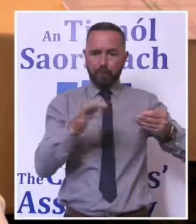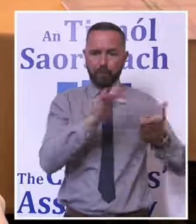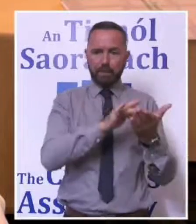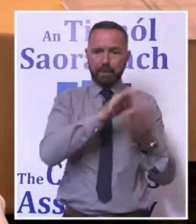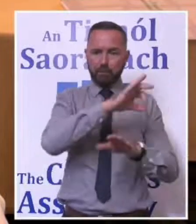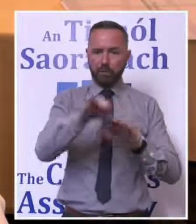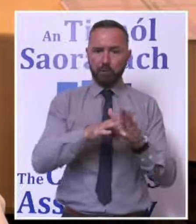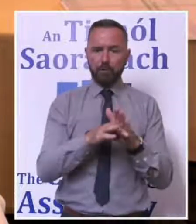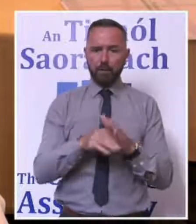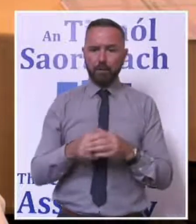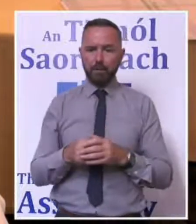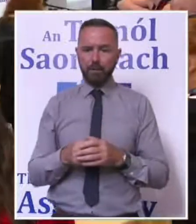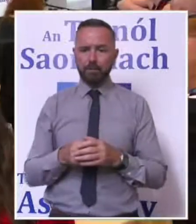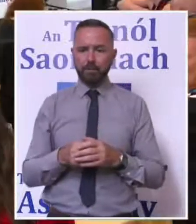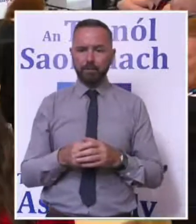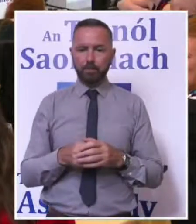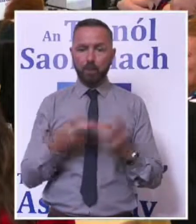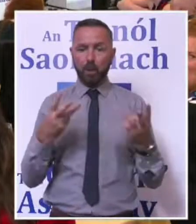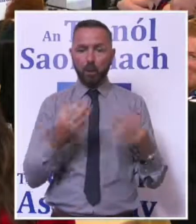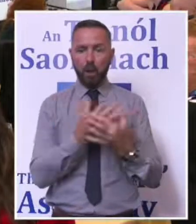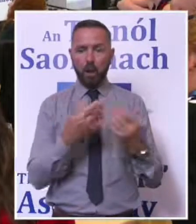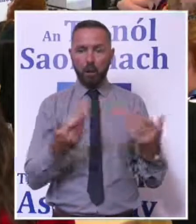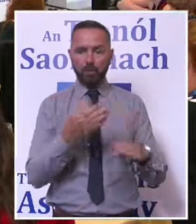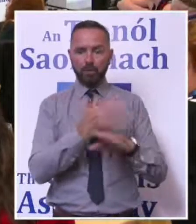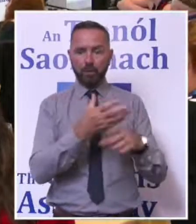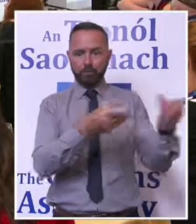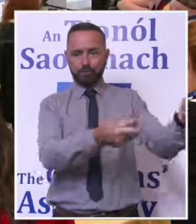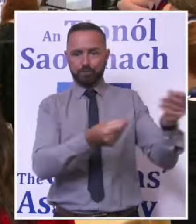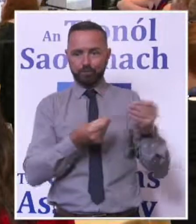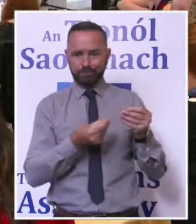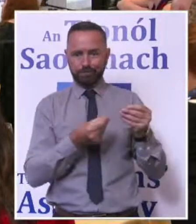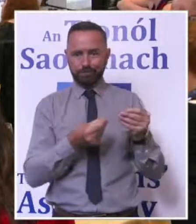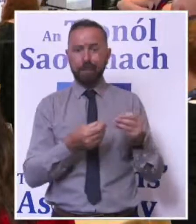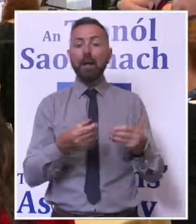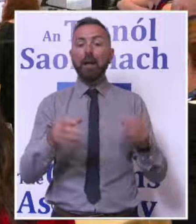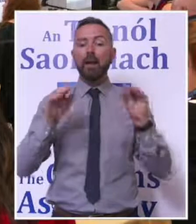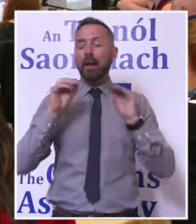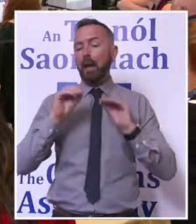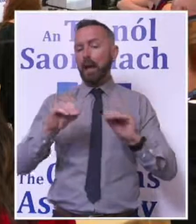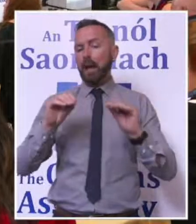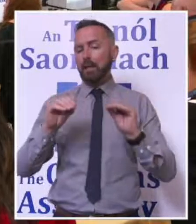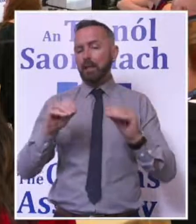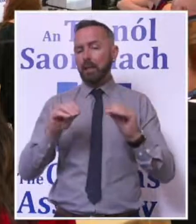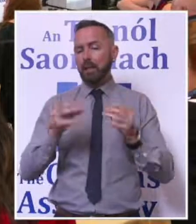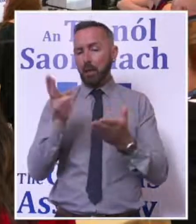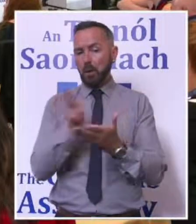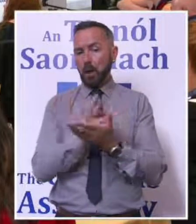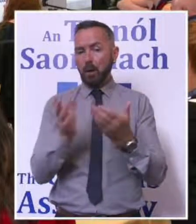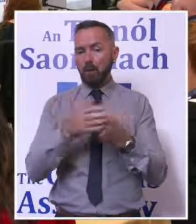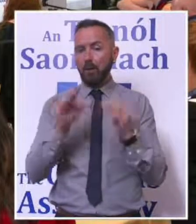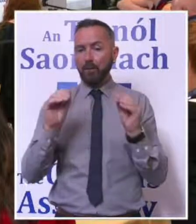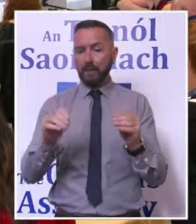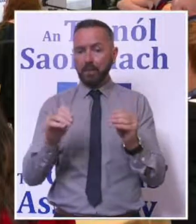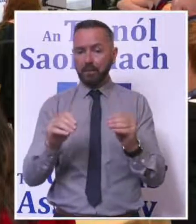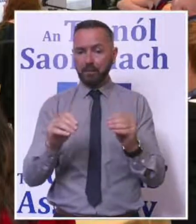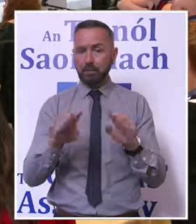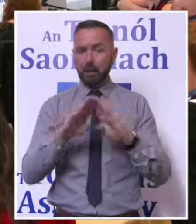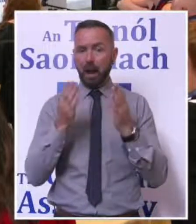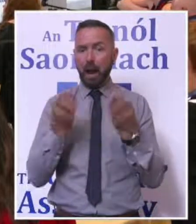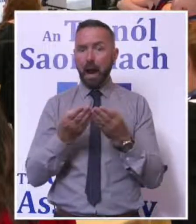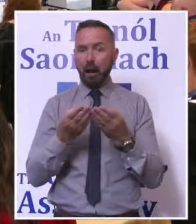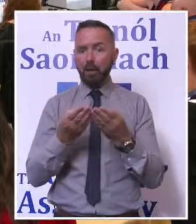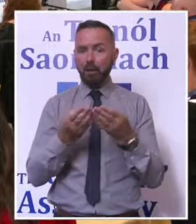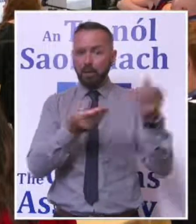I think the other practical thing, it is worth noting that actually education, there's parts of the education are devolved to the Education and Training Board, the